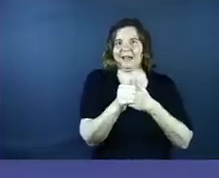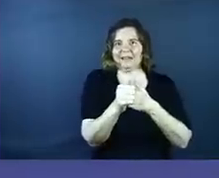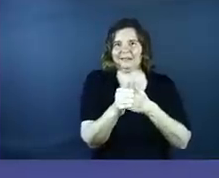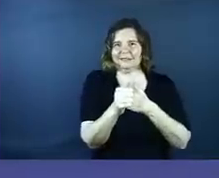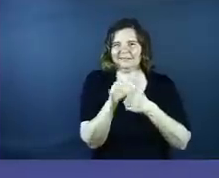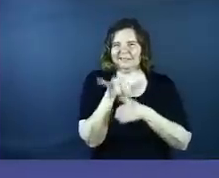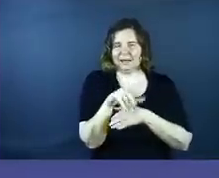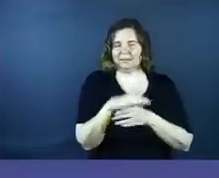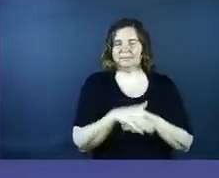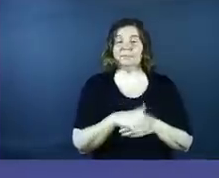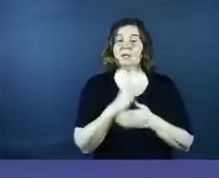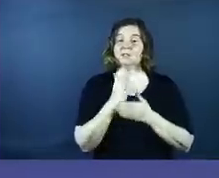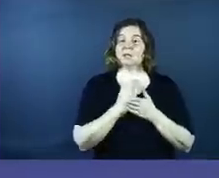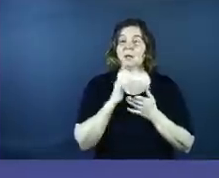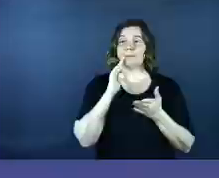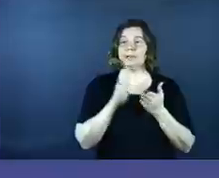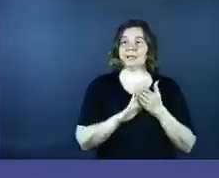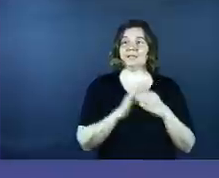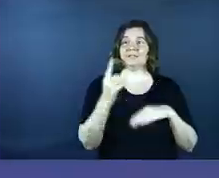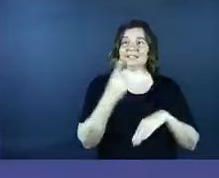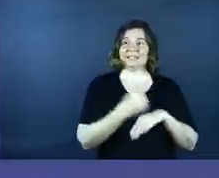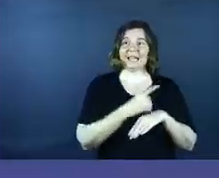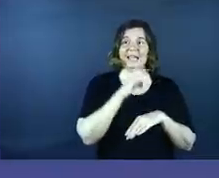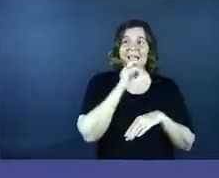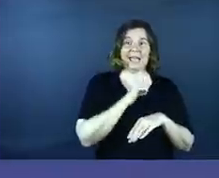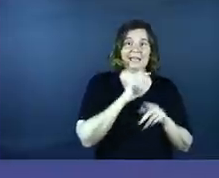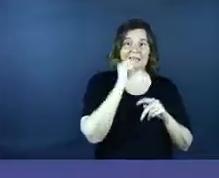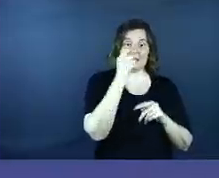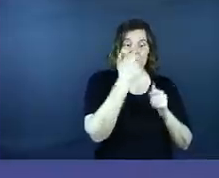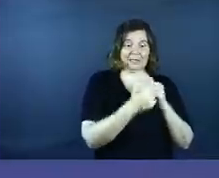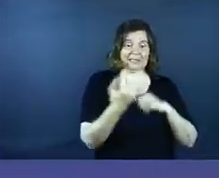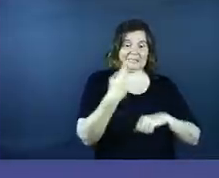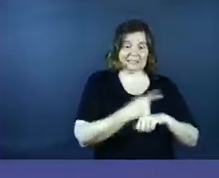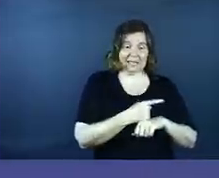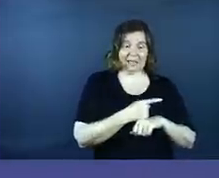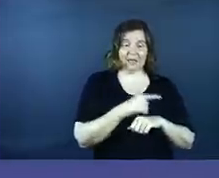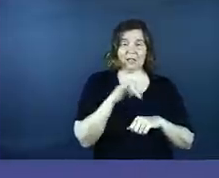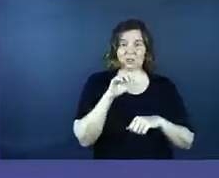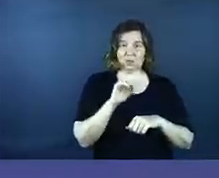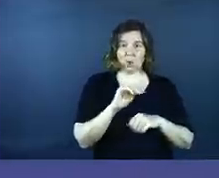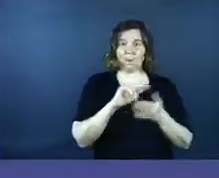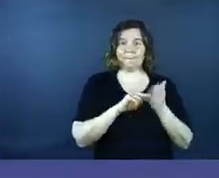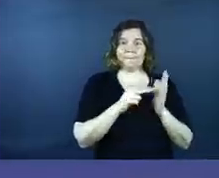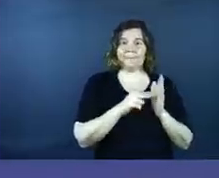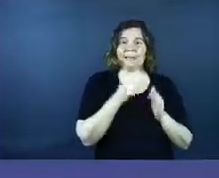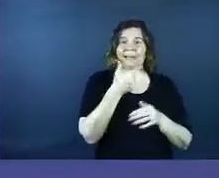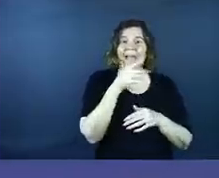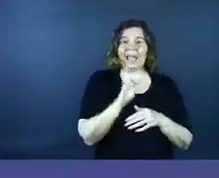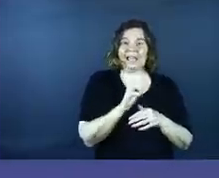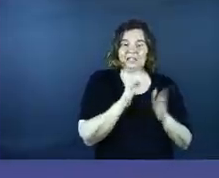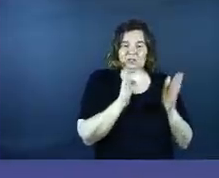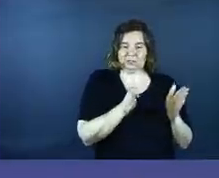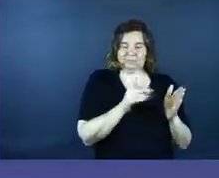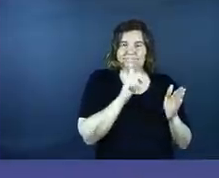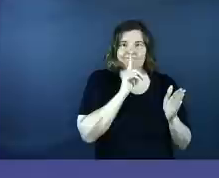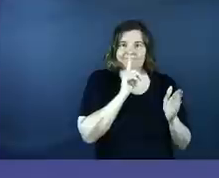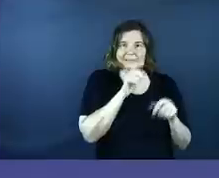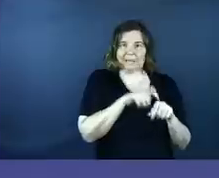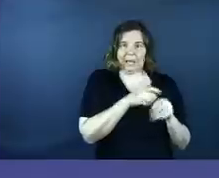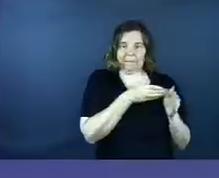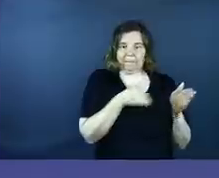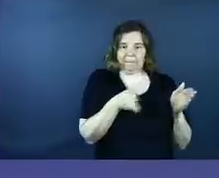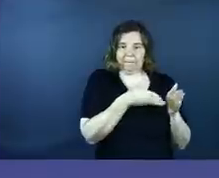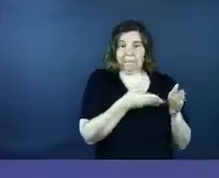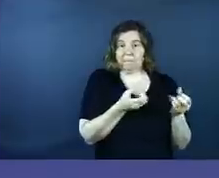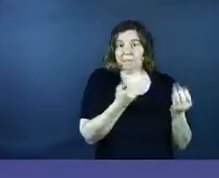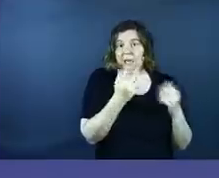thing. There are some that believe a day-age theory, where each day in Genesis, the yom stands for an age of undetermined time, could be a lot